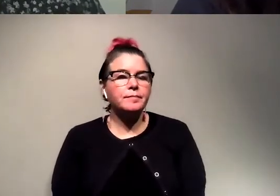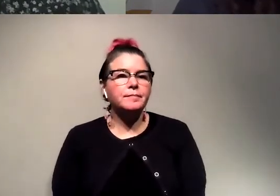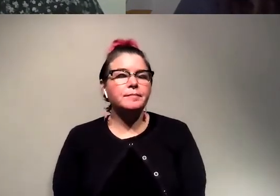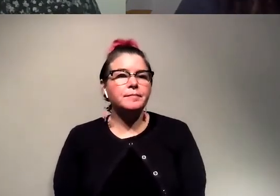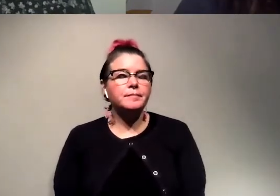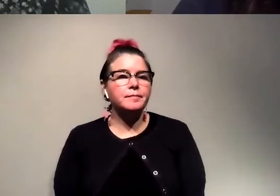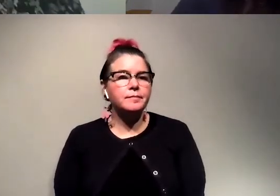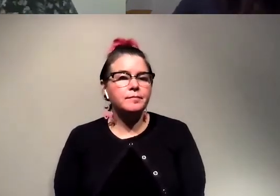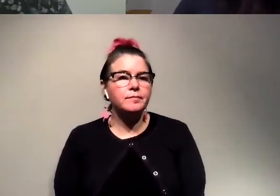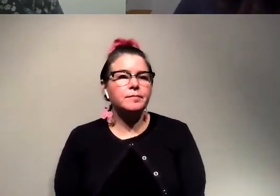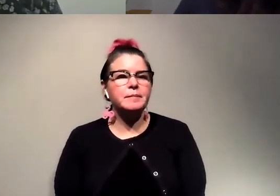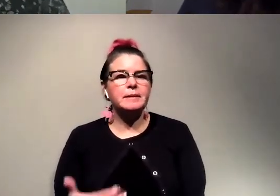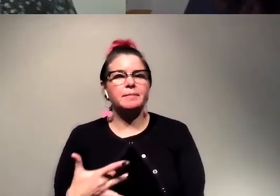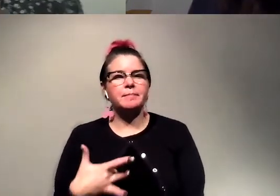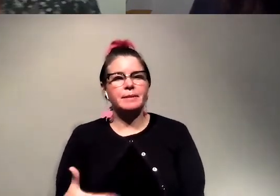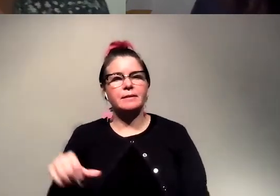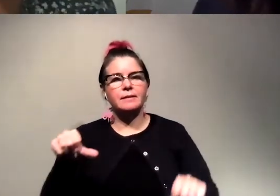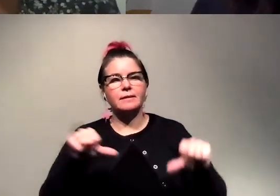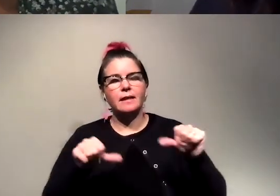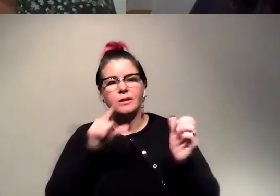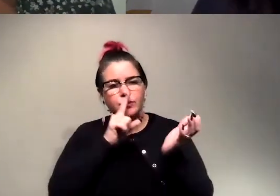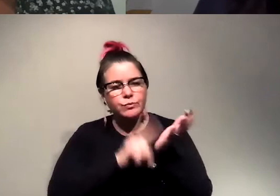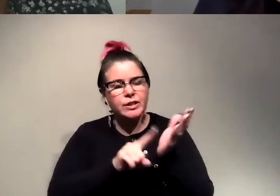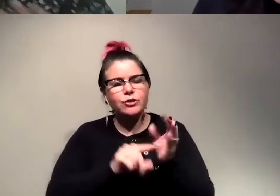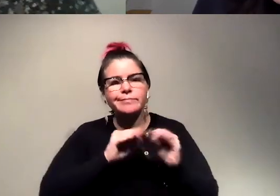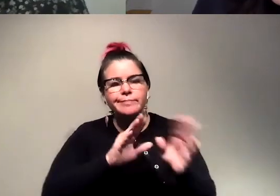times, scientists do research and we put out papers